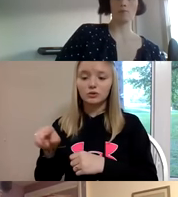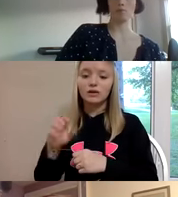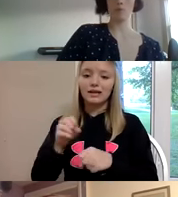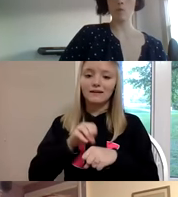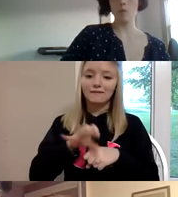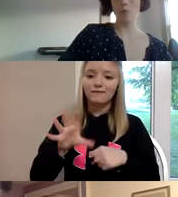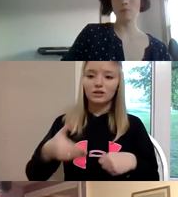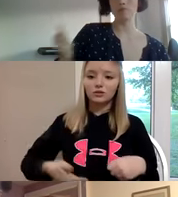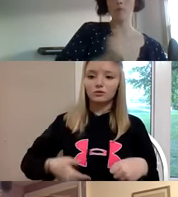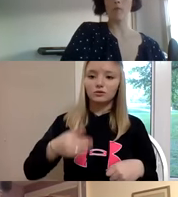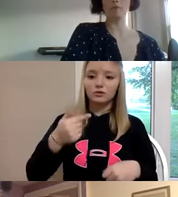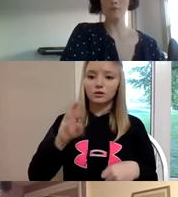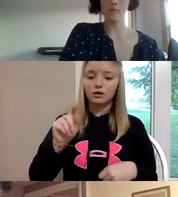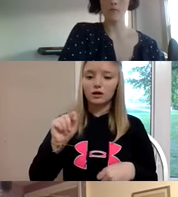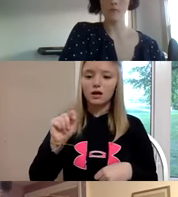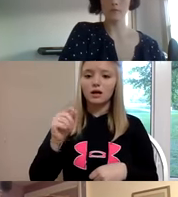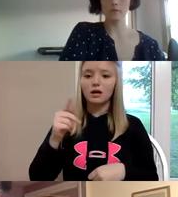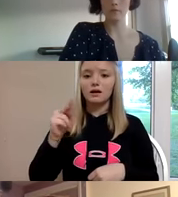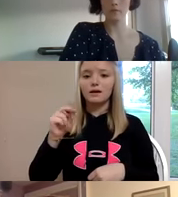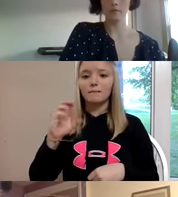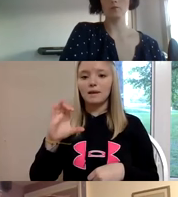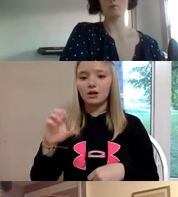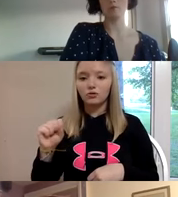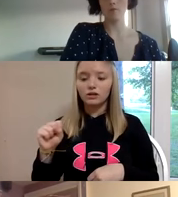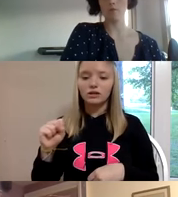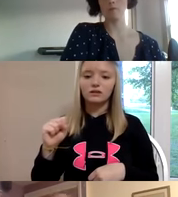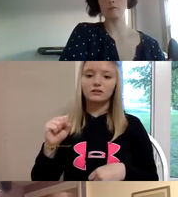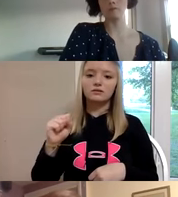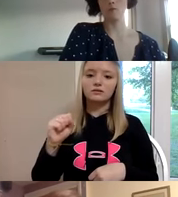kidneys, pancreas, adipose tissue, respiratory,